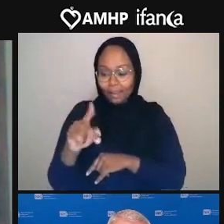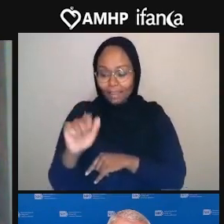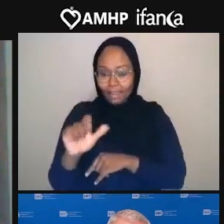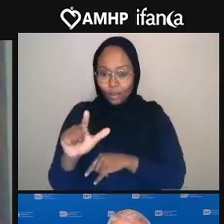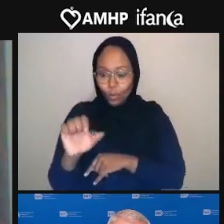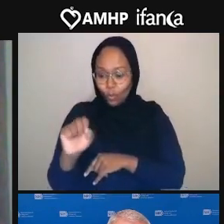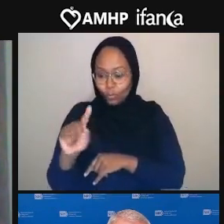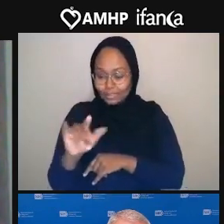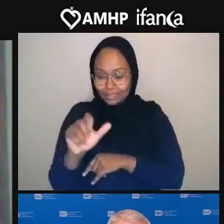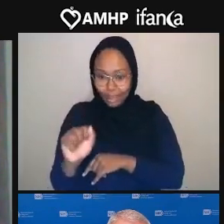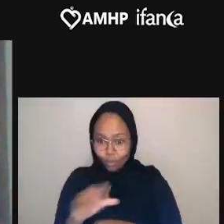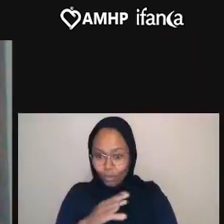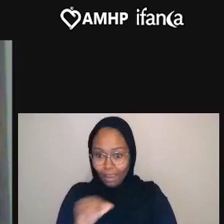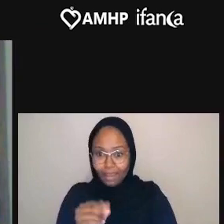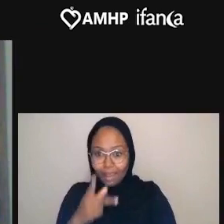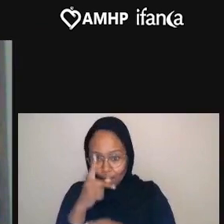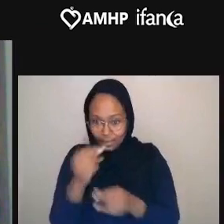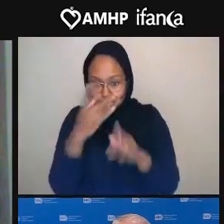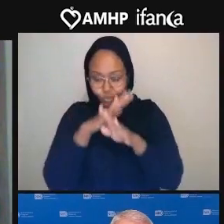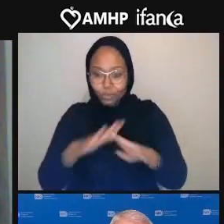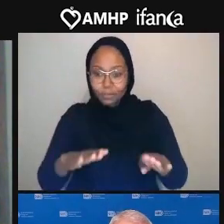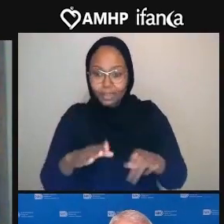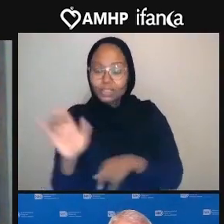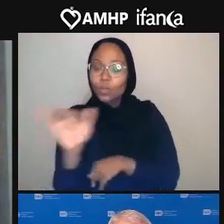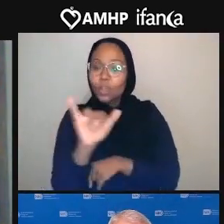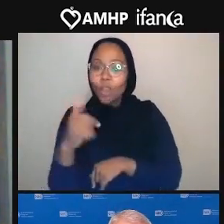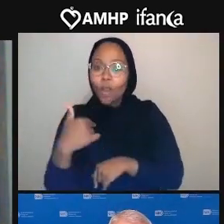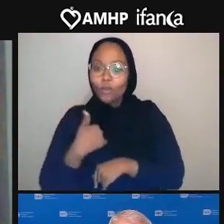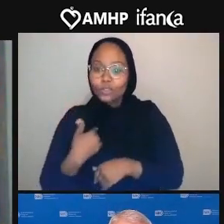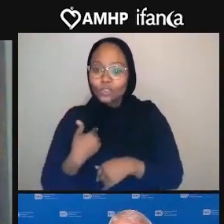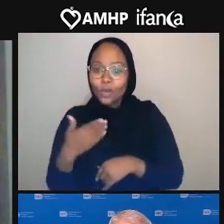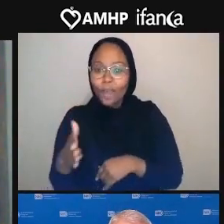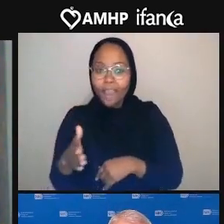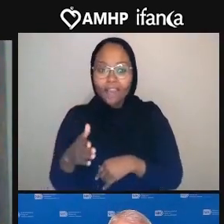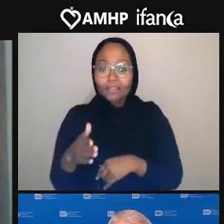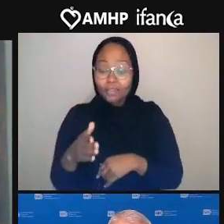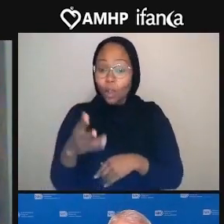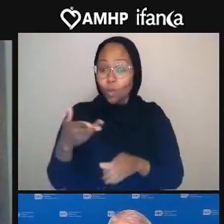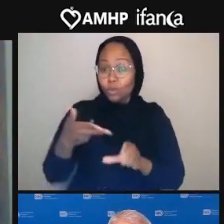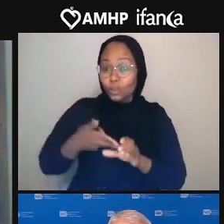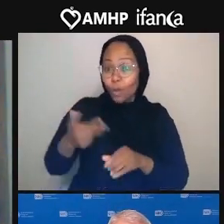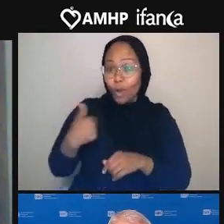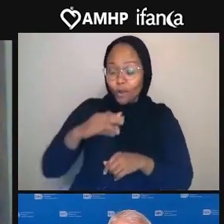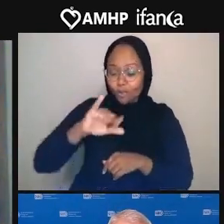have with us Sela Marin, who is part of the Johns Hopkins University and